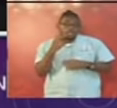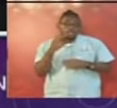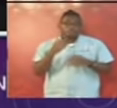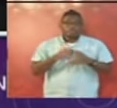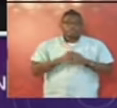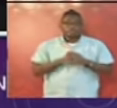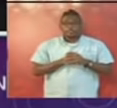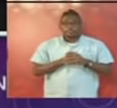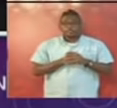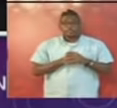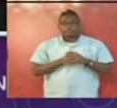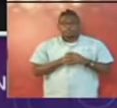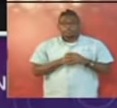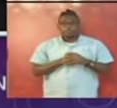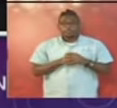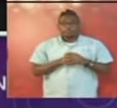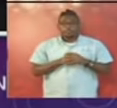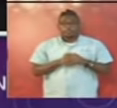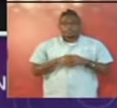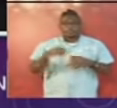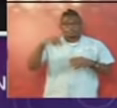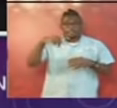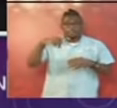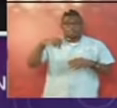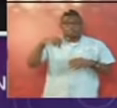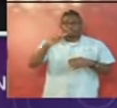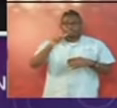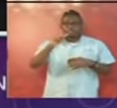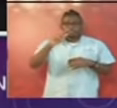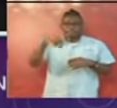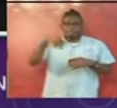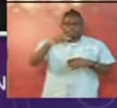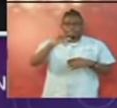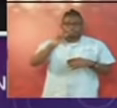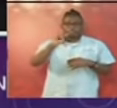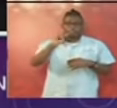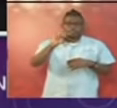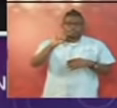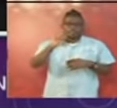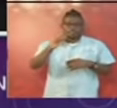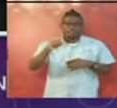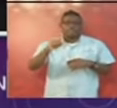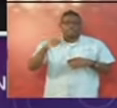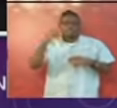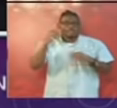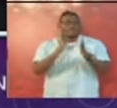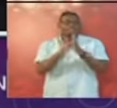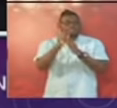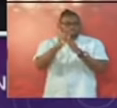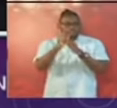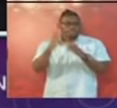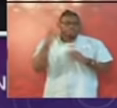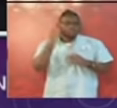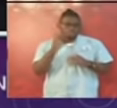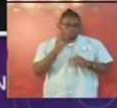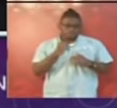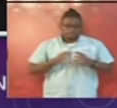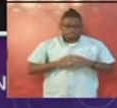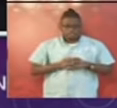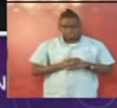of the neck of the womb early and also reduce mortality. So some striking stats there from that survey from the World